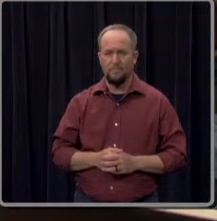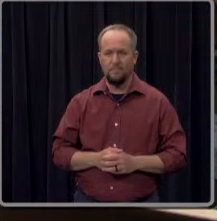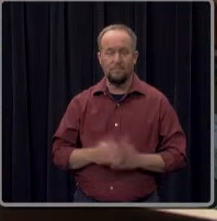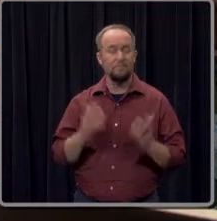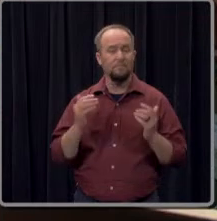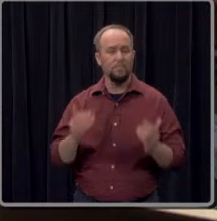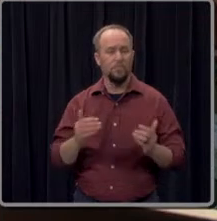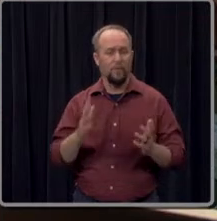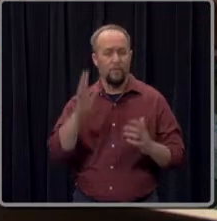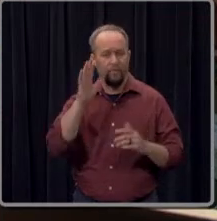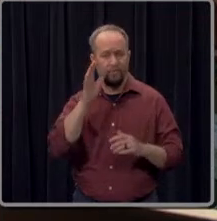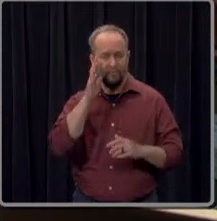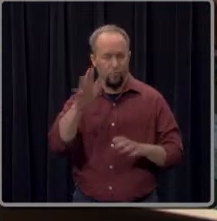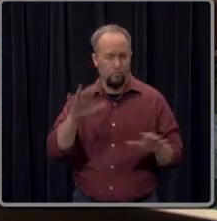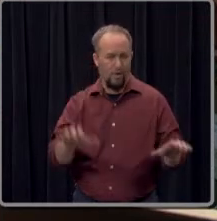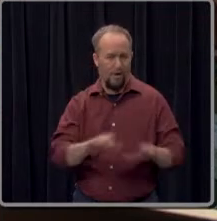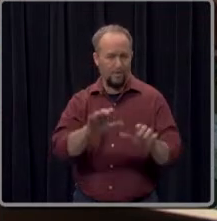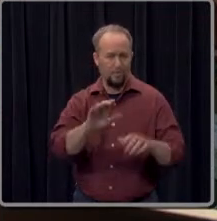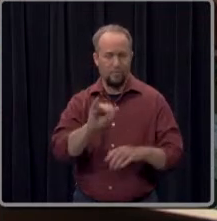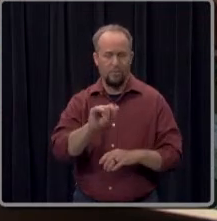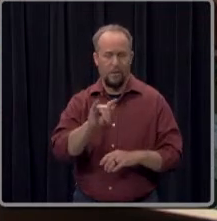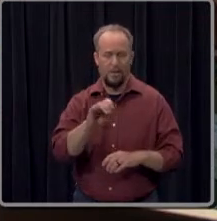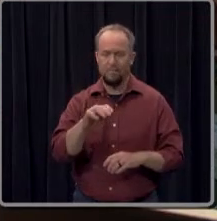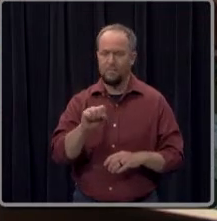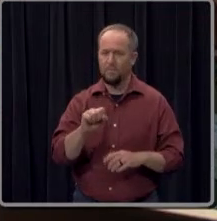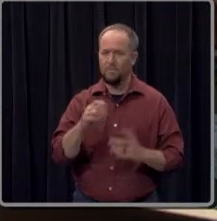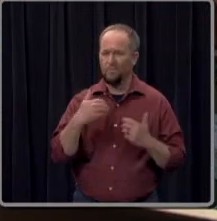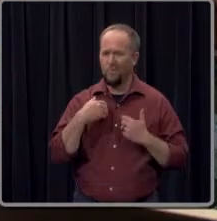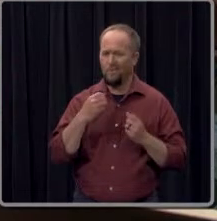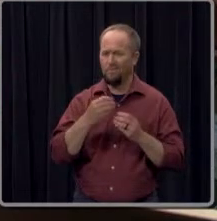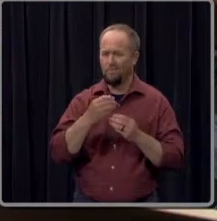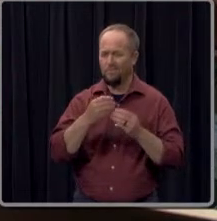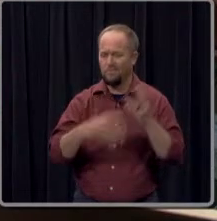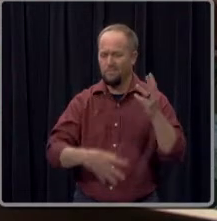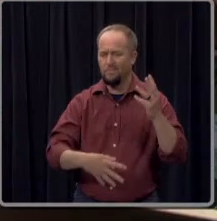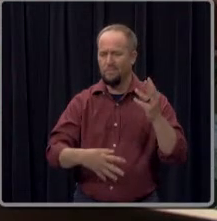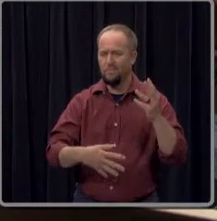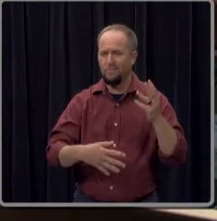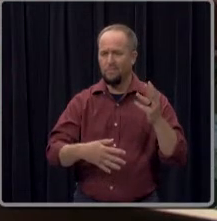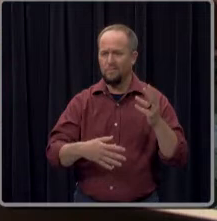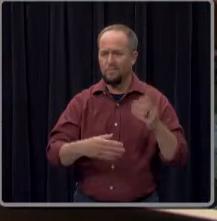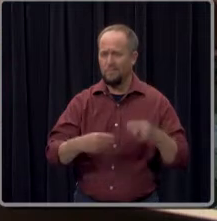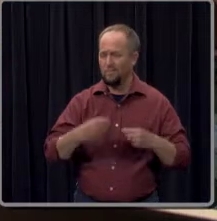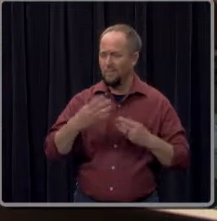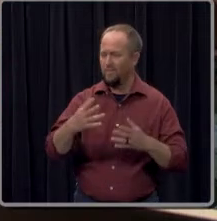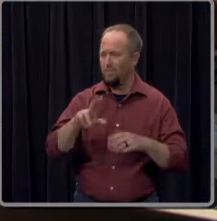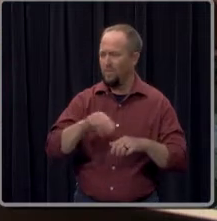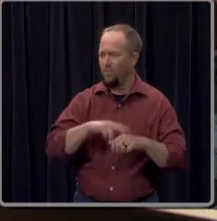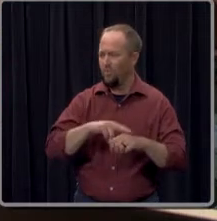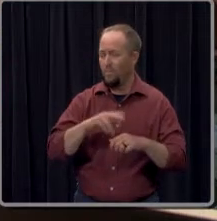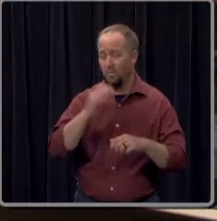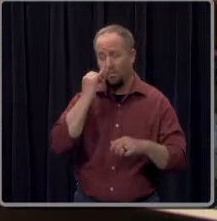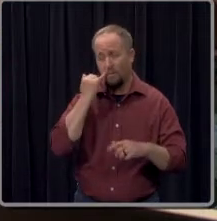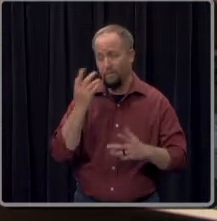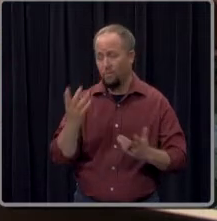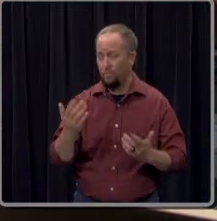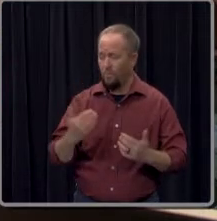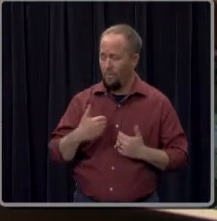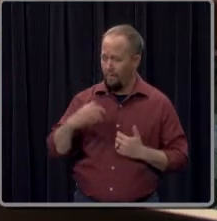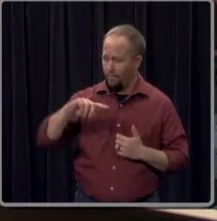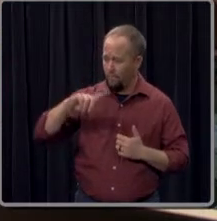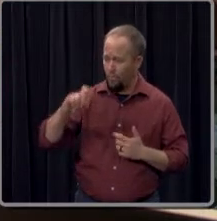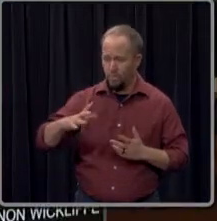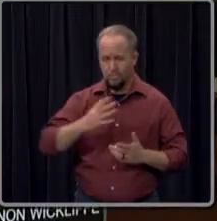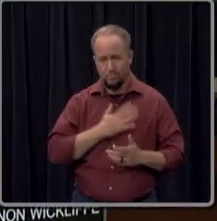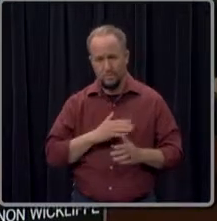Moving on, future action items. We've got quite a few here. I'm going to give you my normal spiel. If you've got questions,